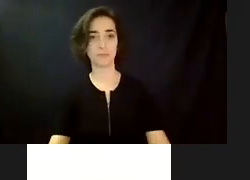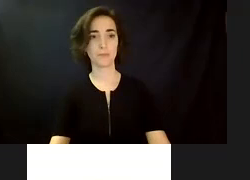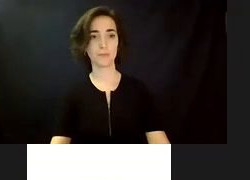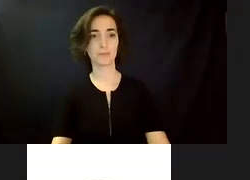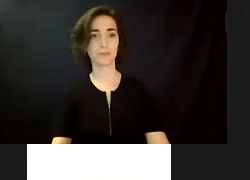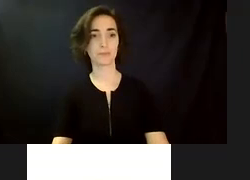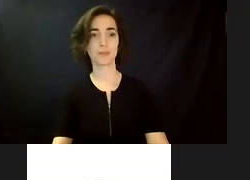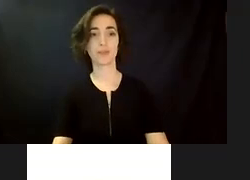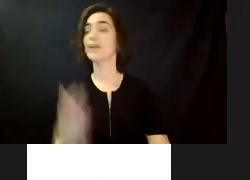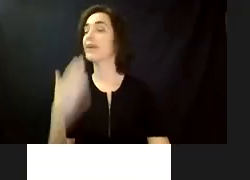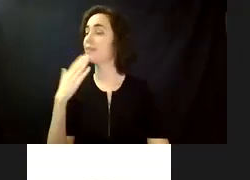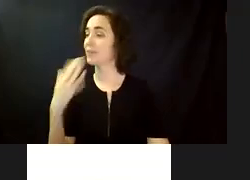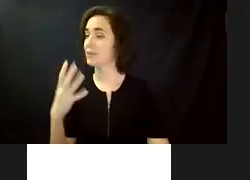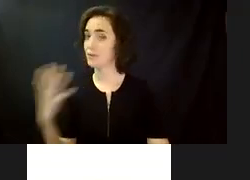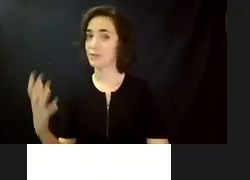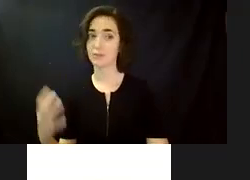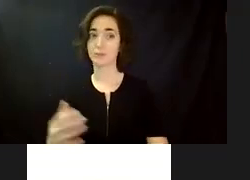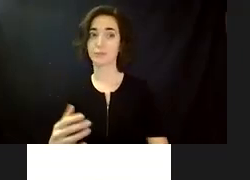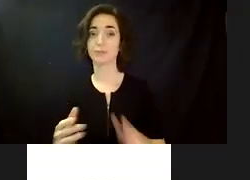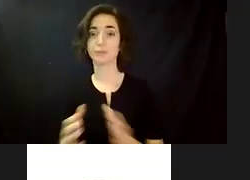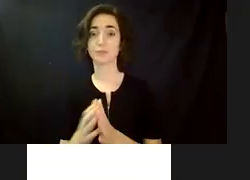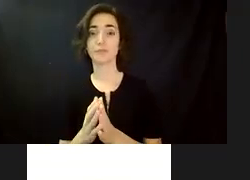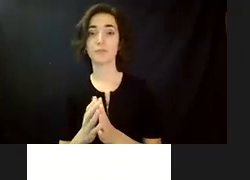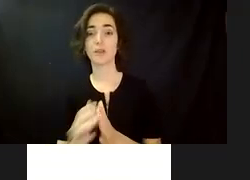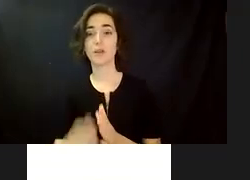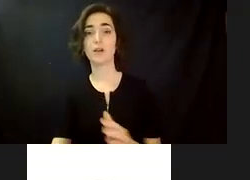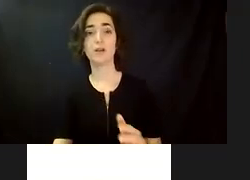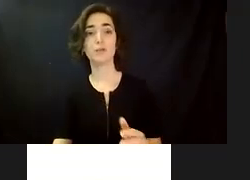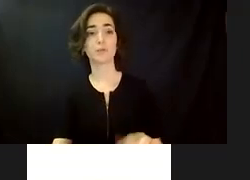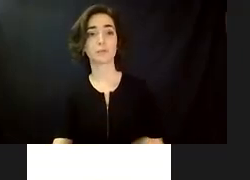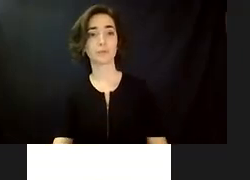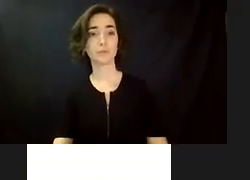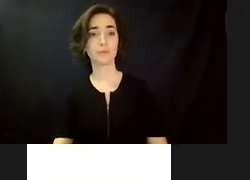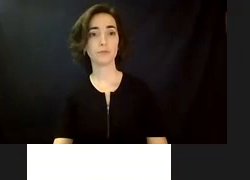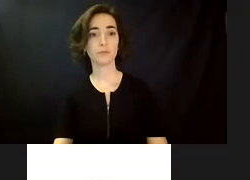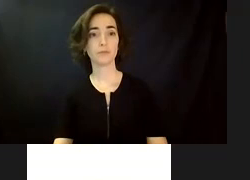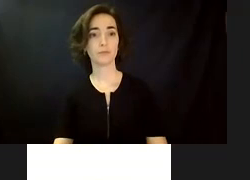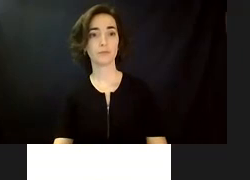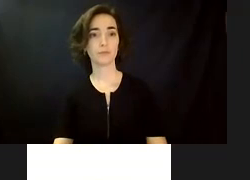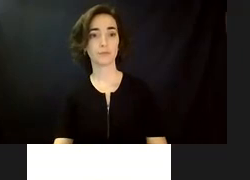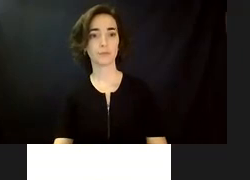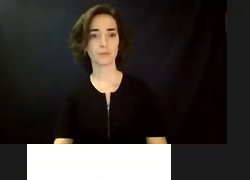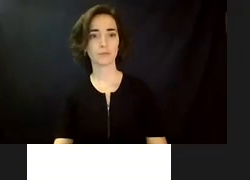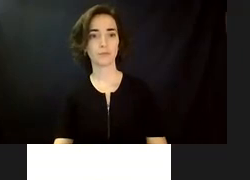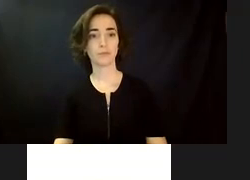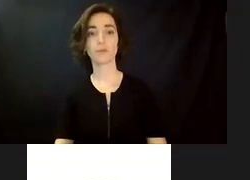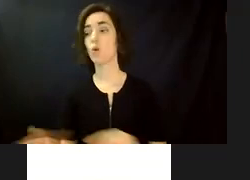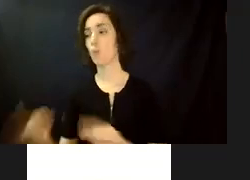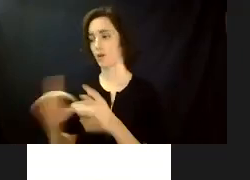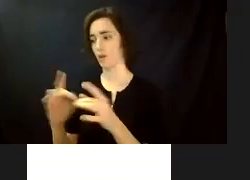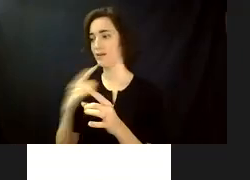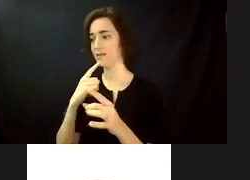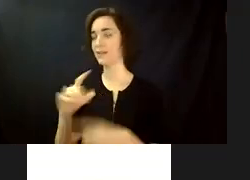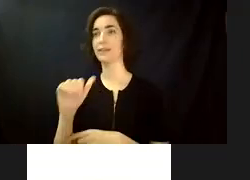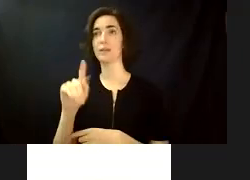Thank you very much. And so there was a comment that says, since the passage of the April Dunn Act, more of our students have been able to